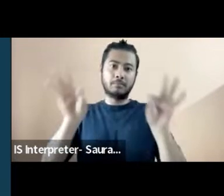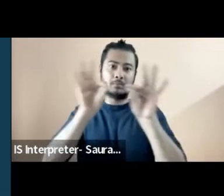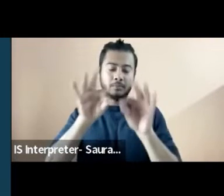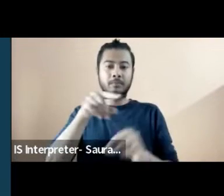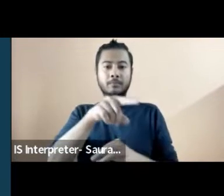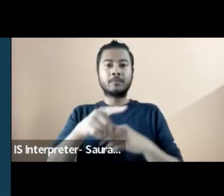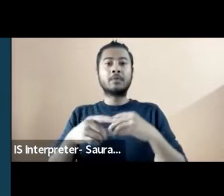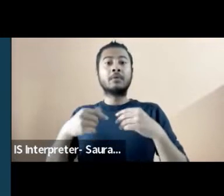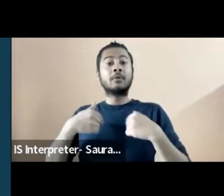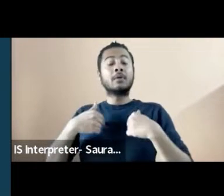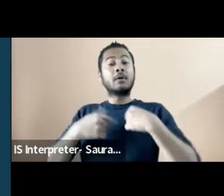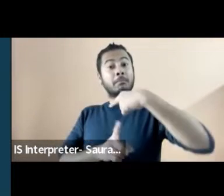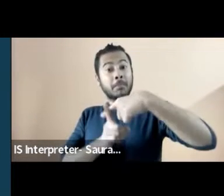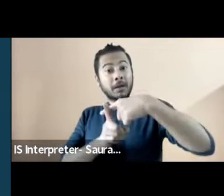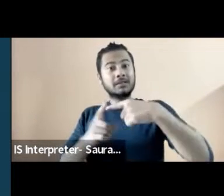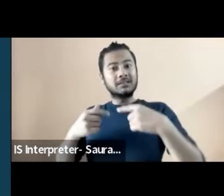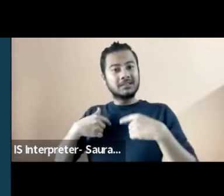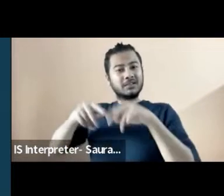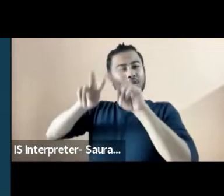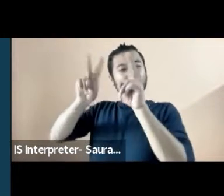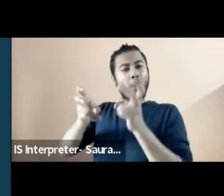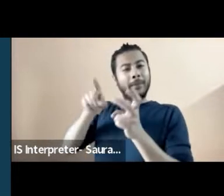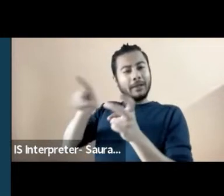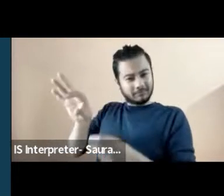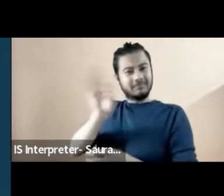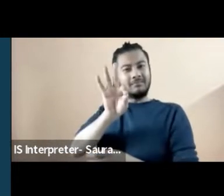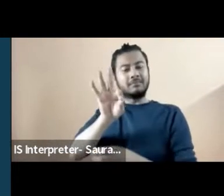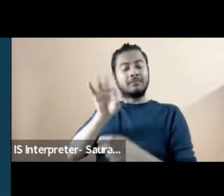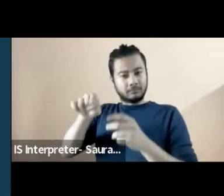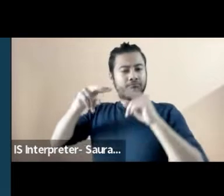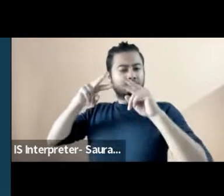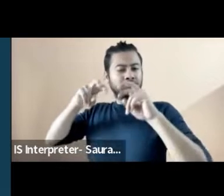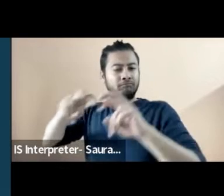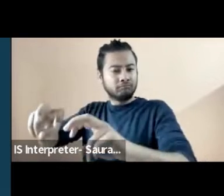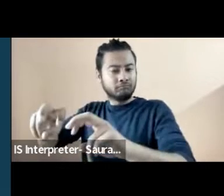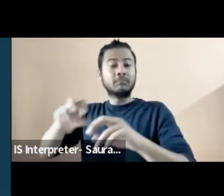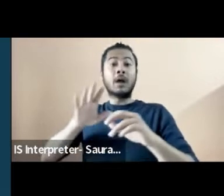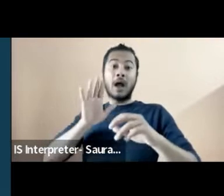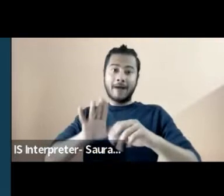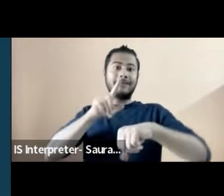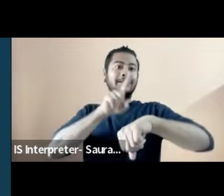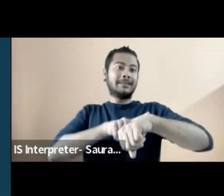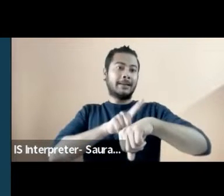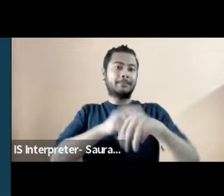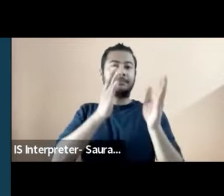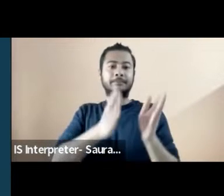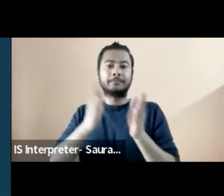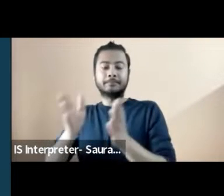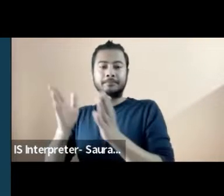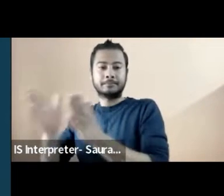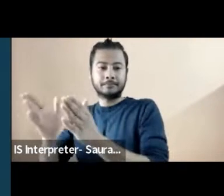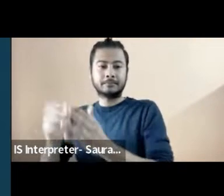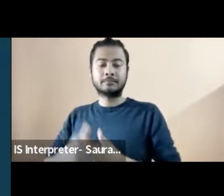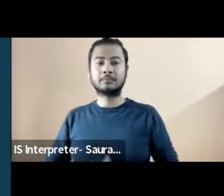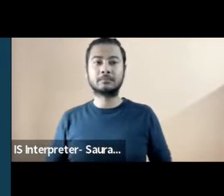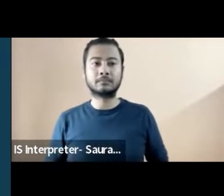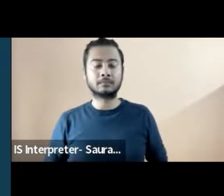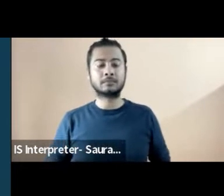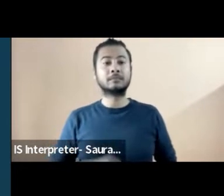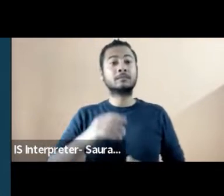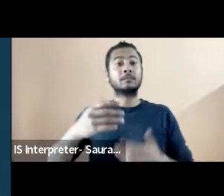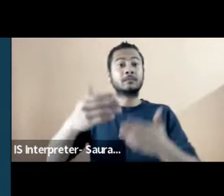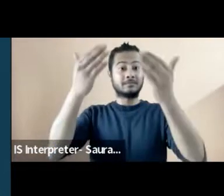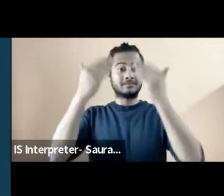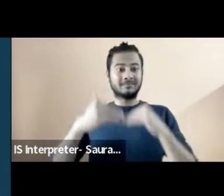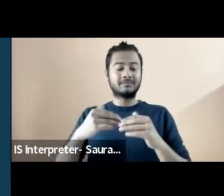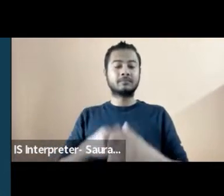thematic analysis, which sort of follows a chronology. And if you go to the next slide, Sarika, you can just